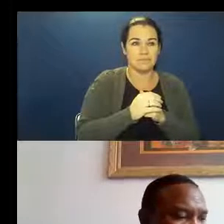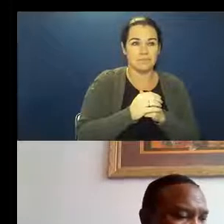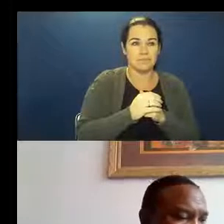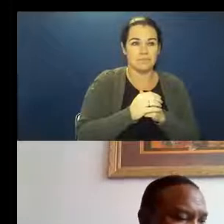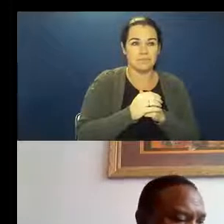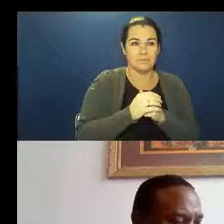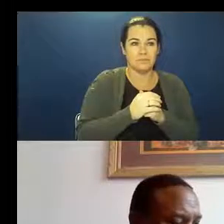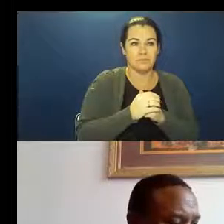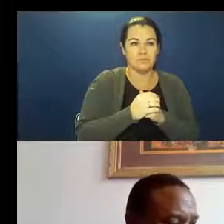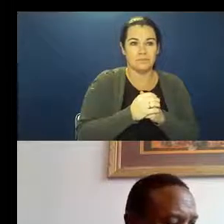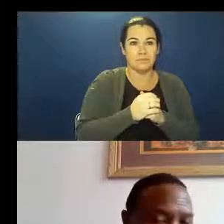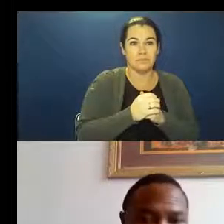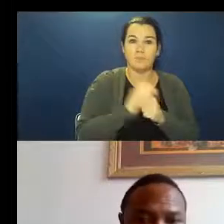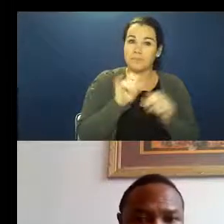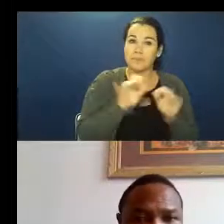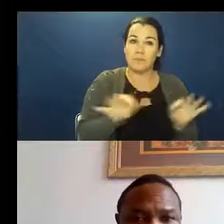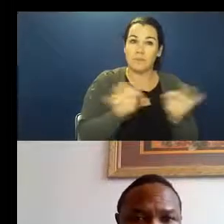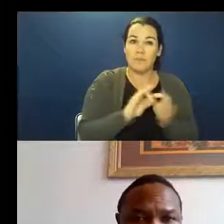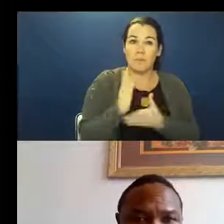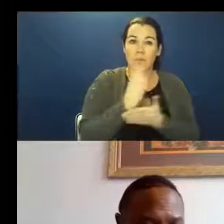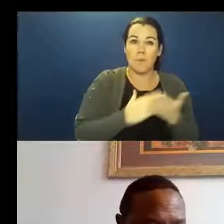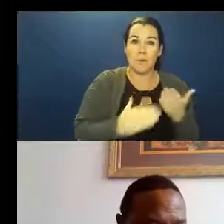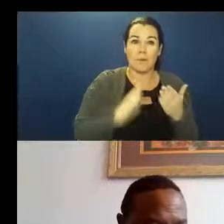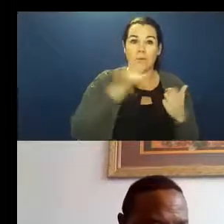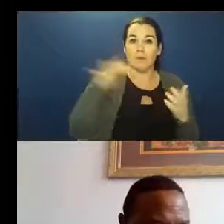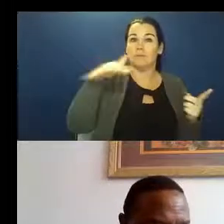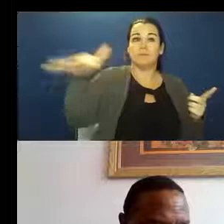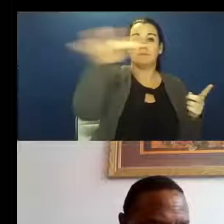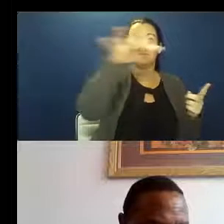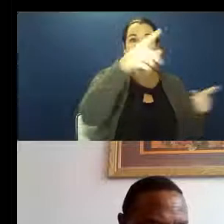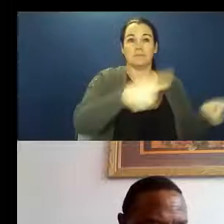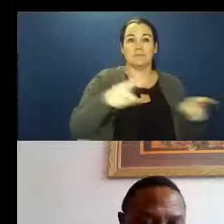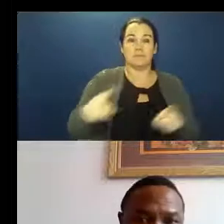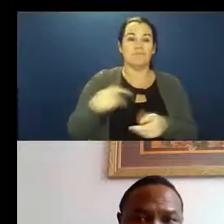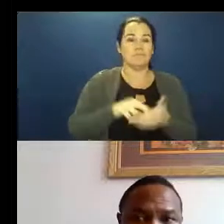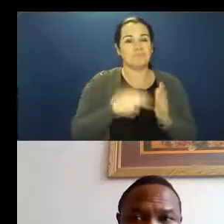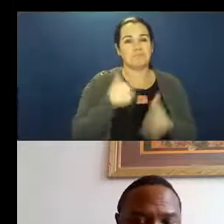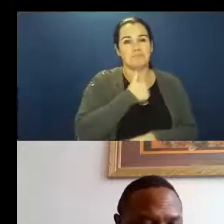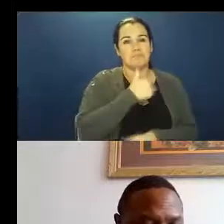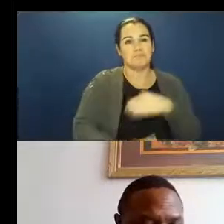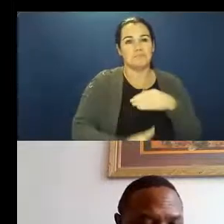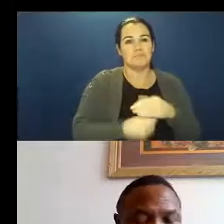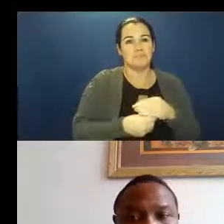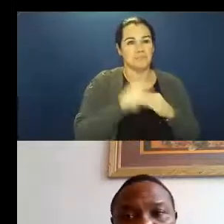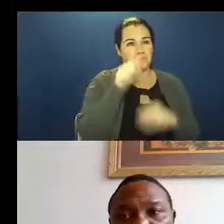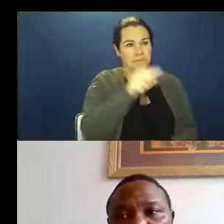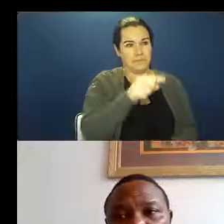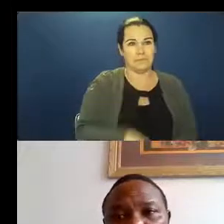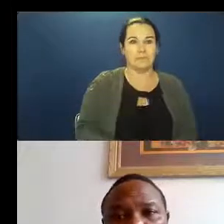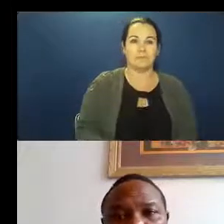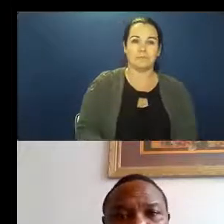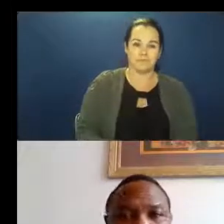important element of what's going on right now. So we added this COVID-19 agenda. So on May